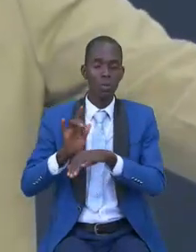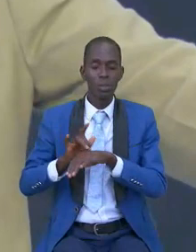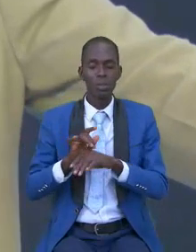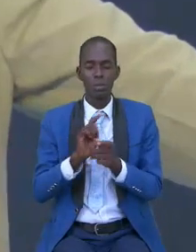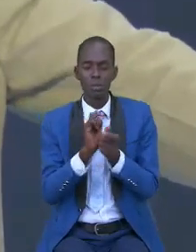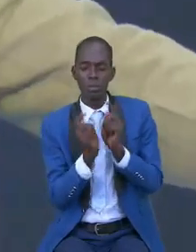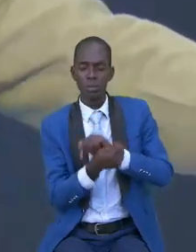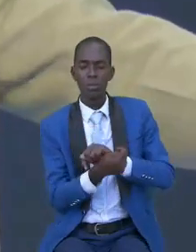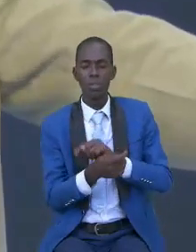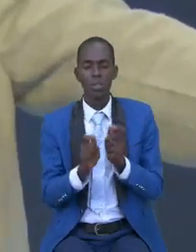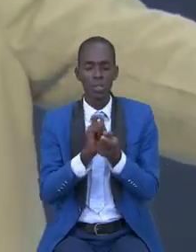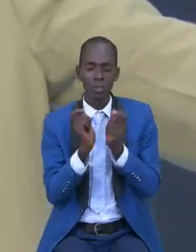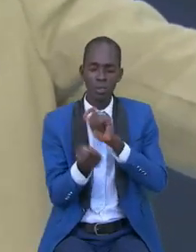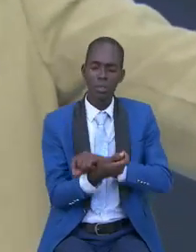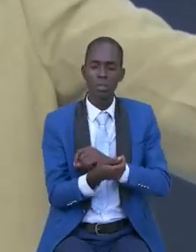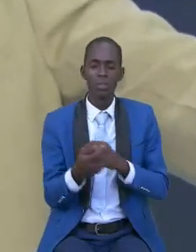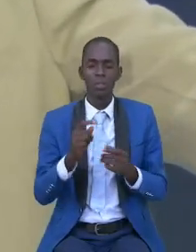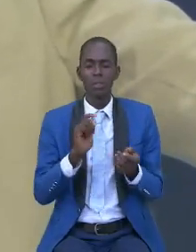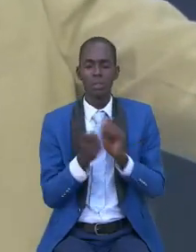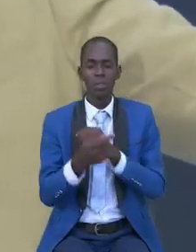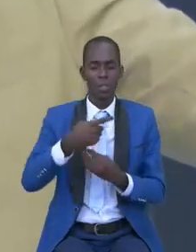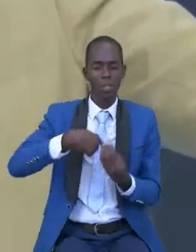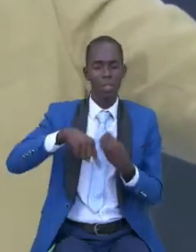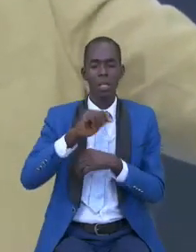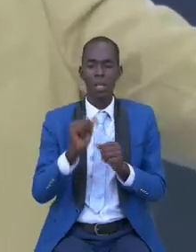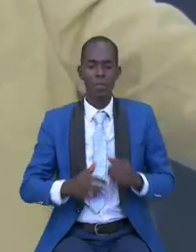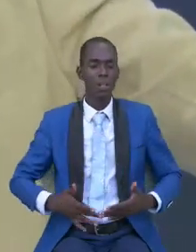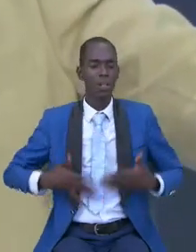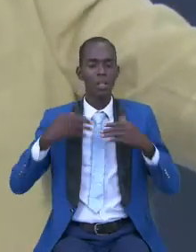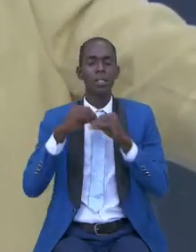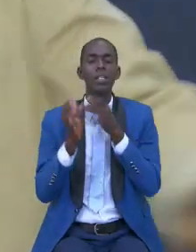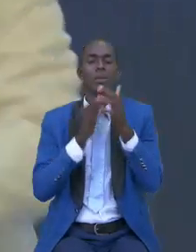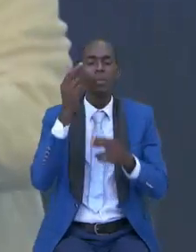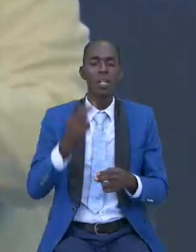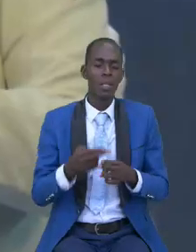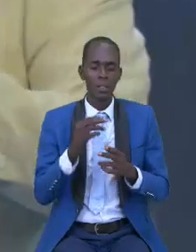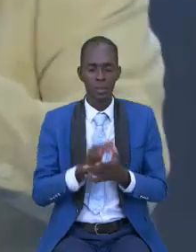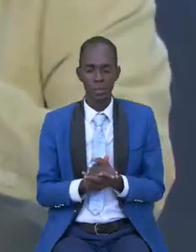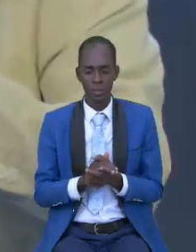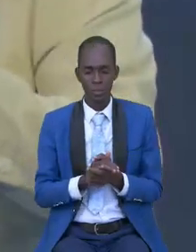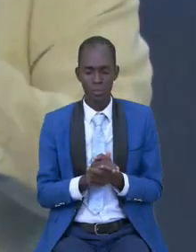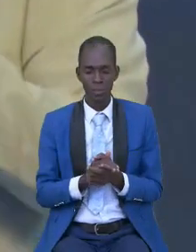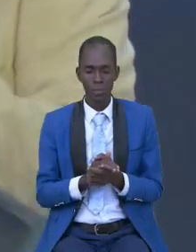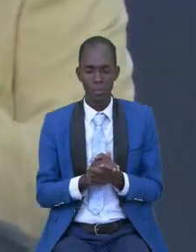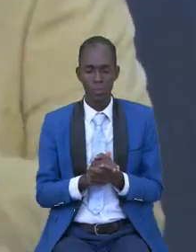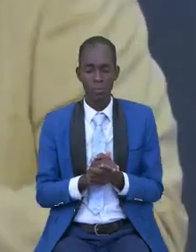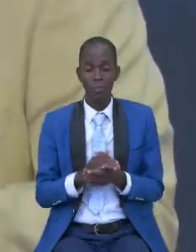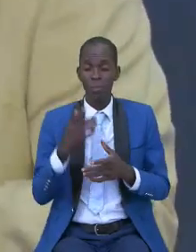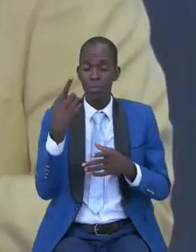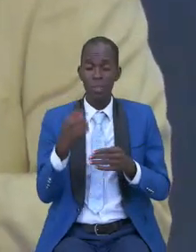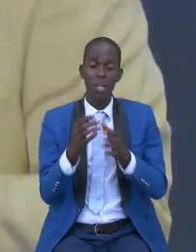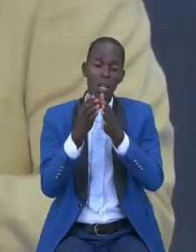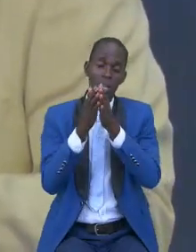transform, turn around every life in Jesus' name. The request